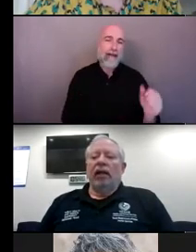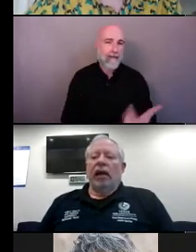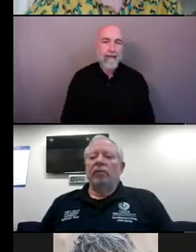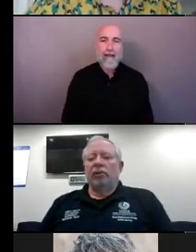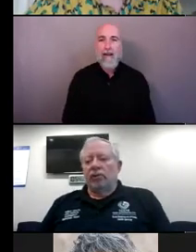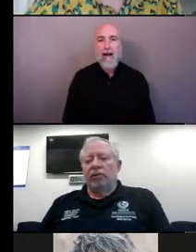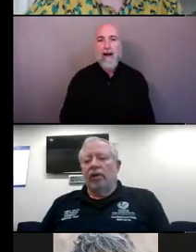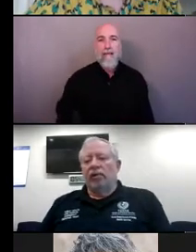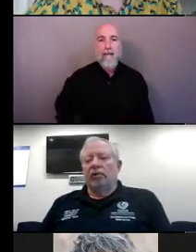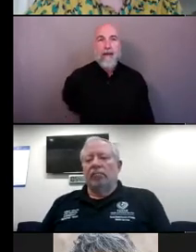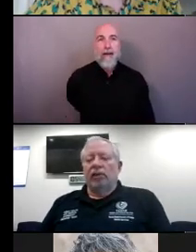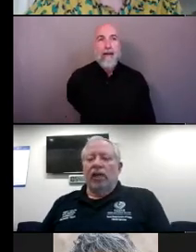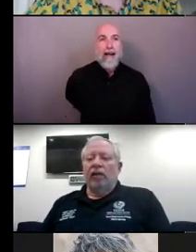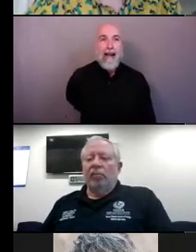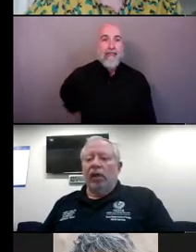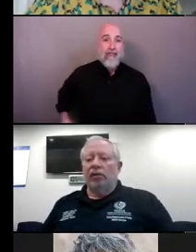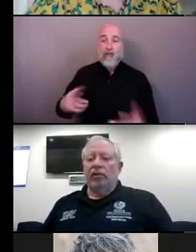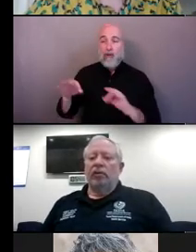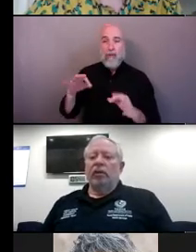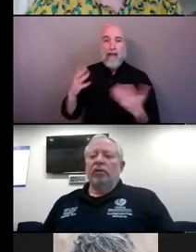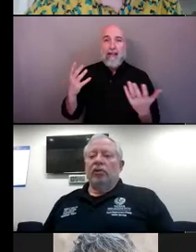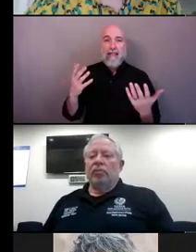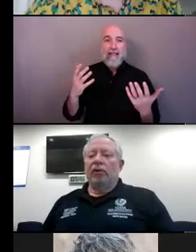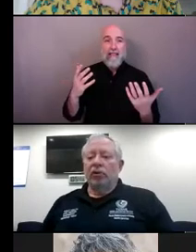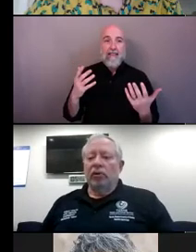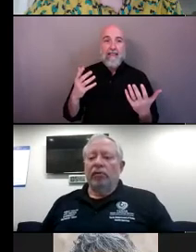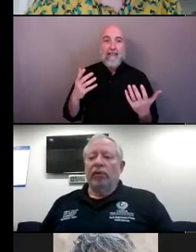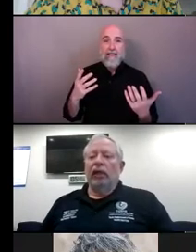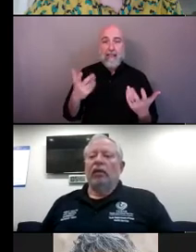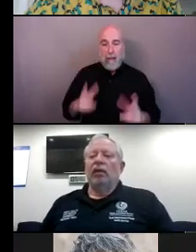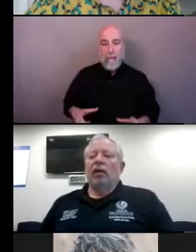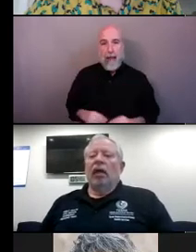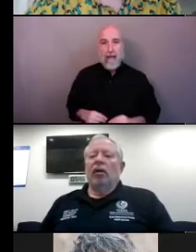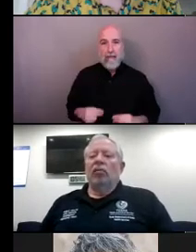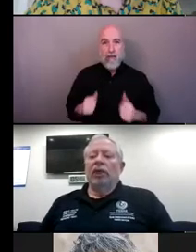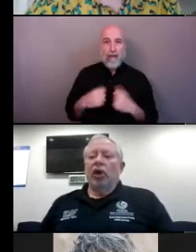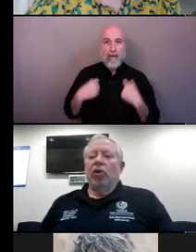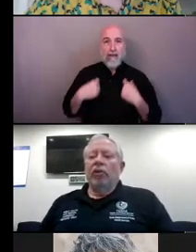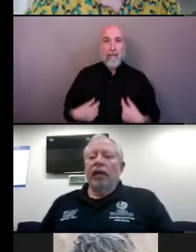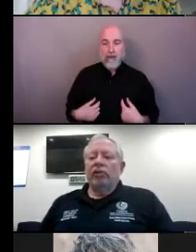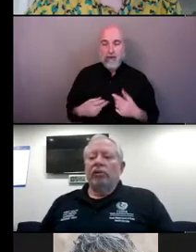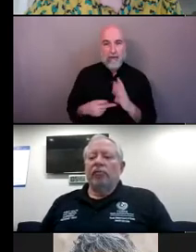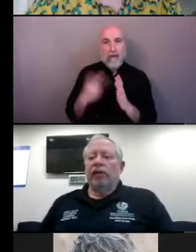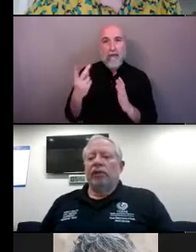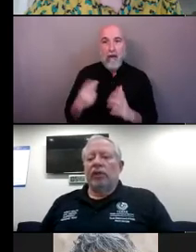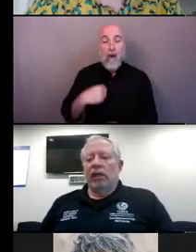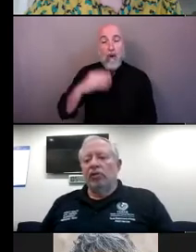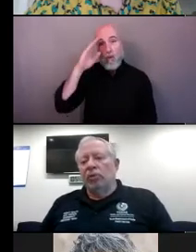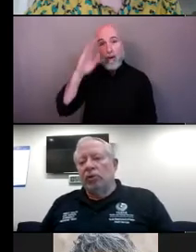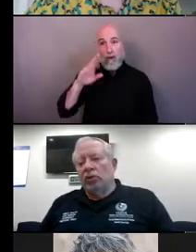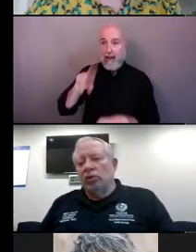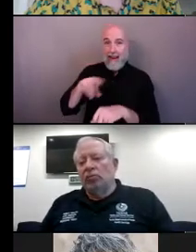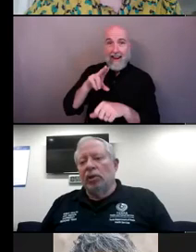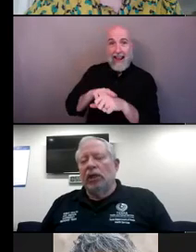Again, I would just describe it simply as kind of a belts and suspenders sort of a thing. We know that natural infection